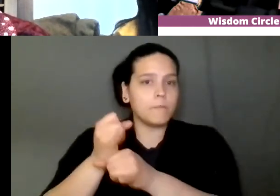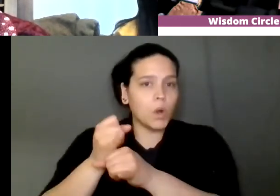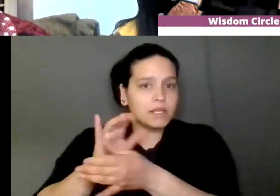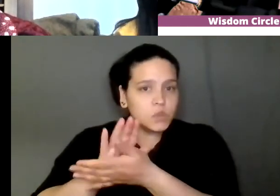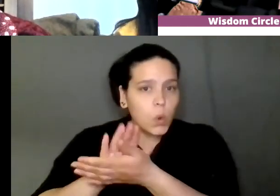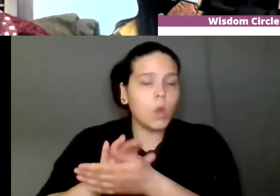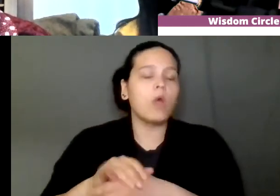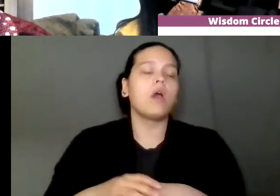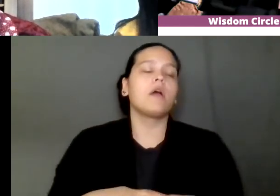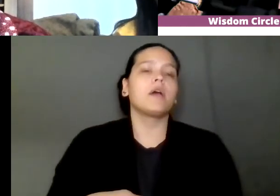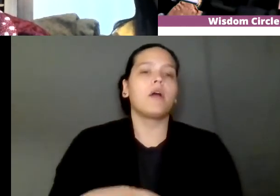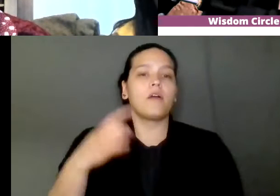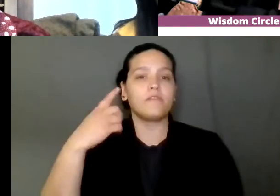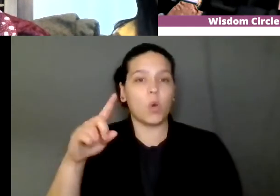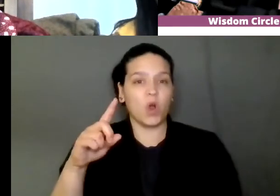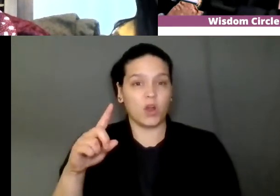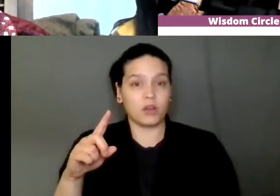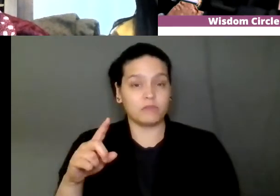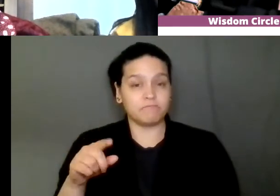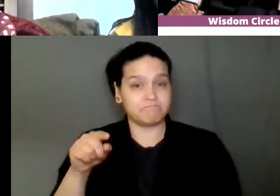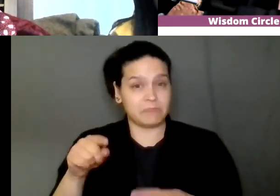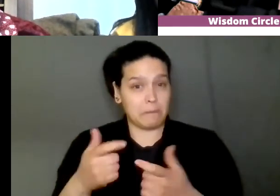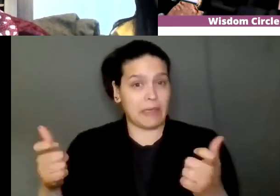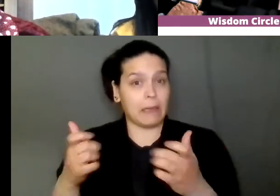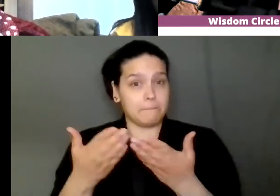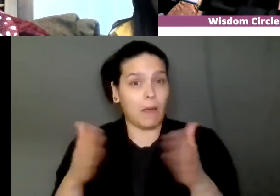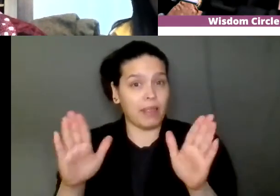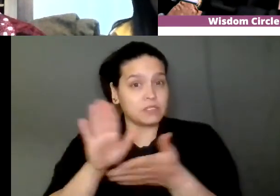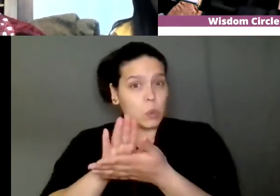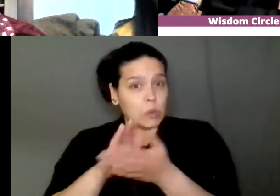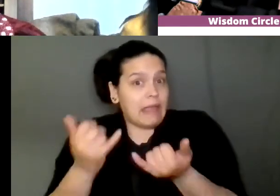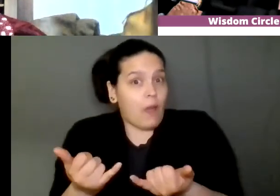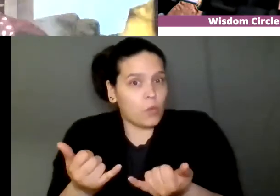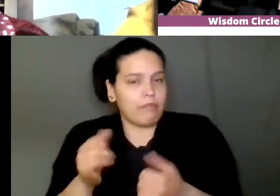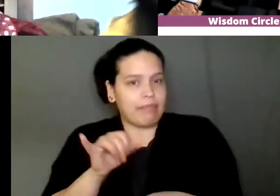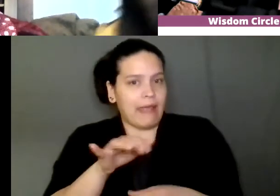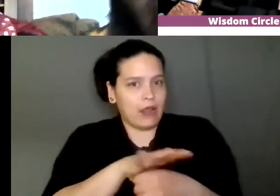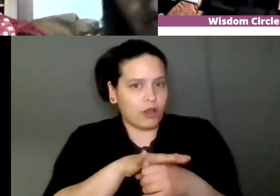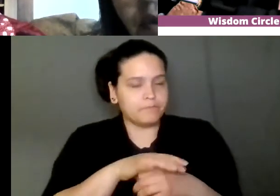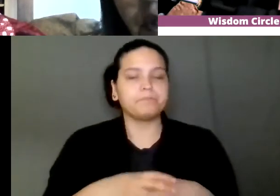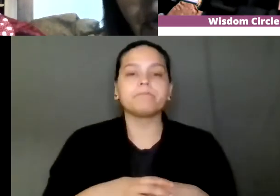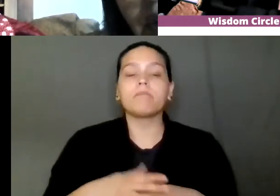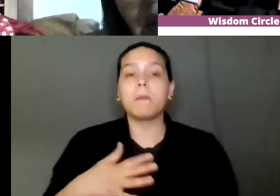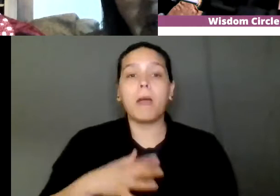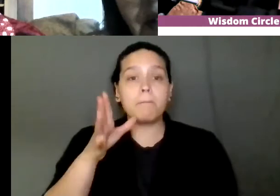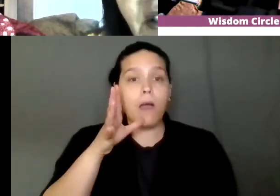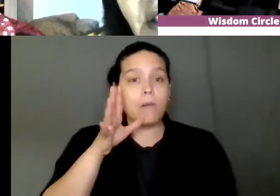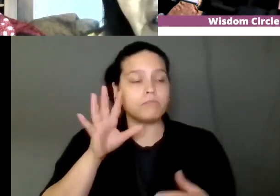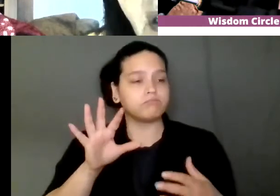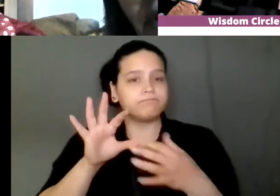and the big public school. So my mom grew close with her